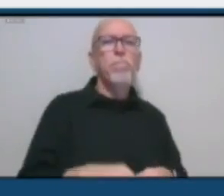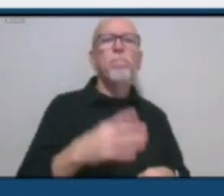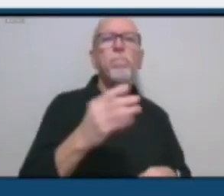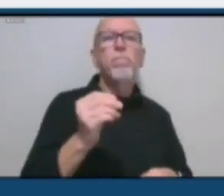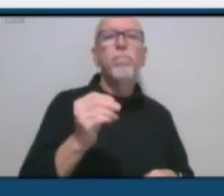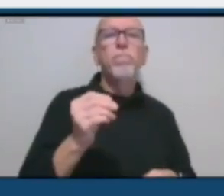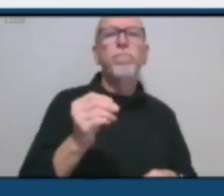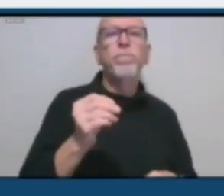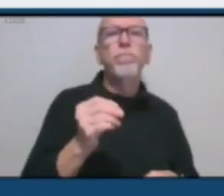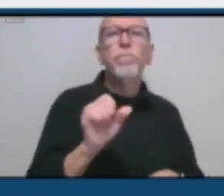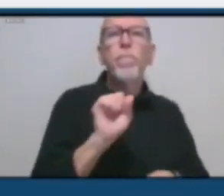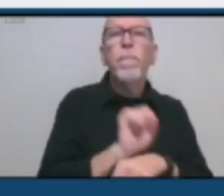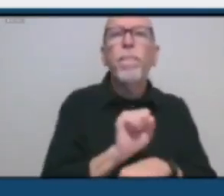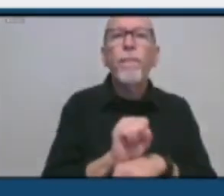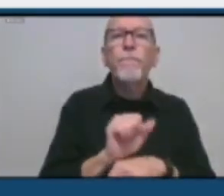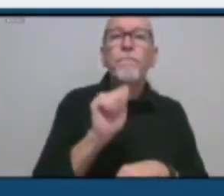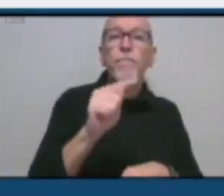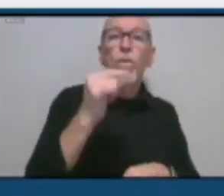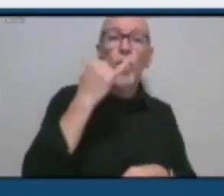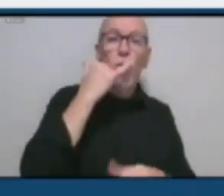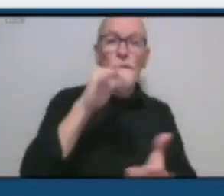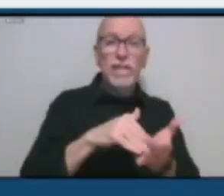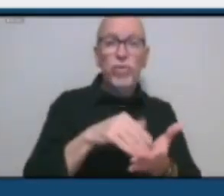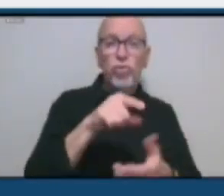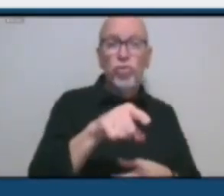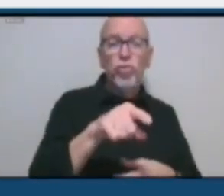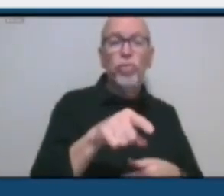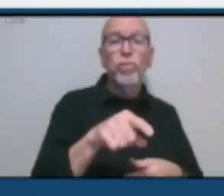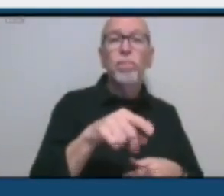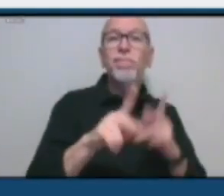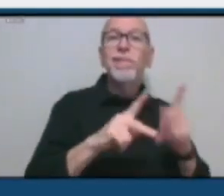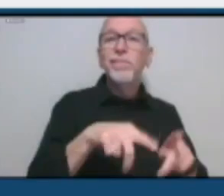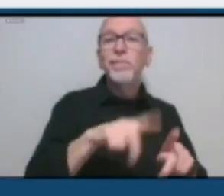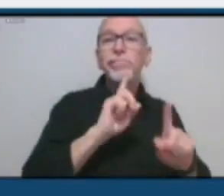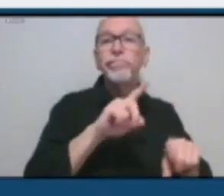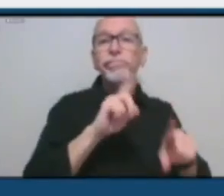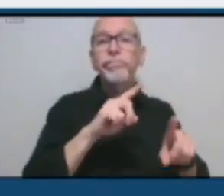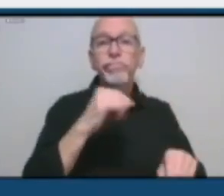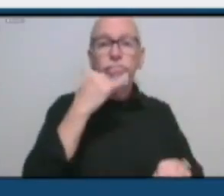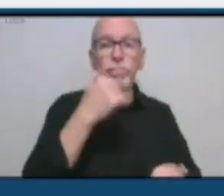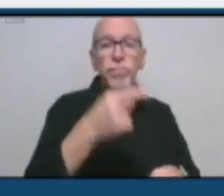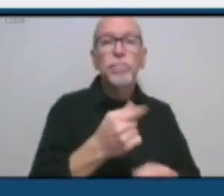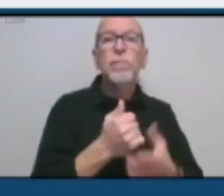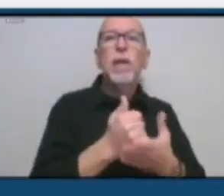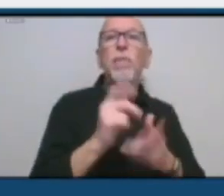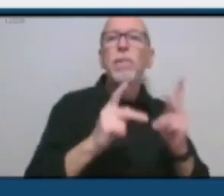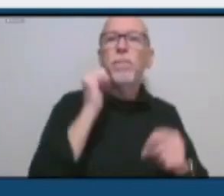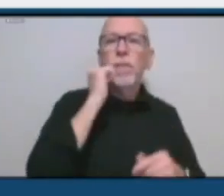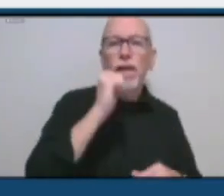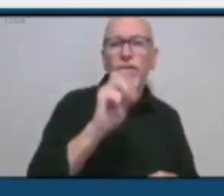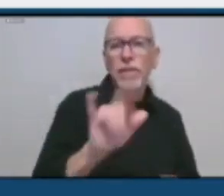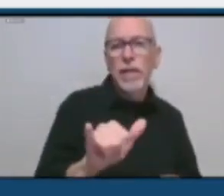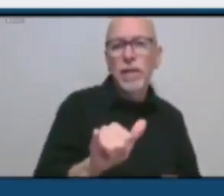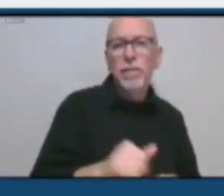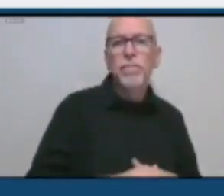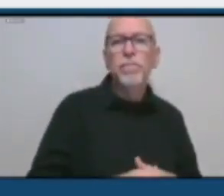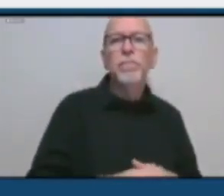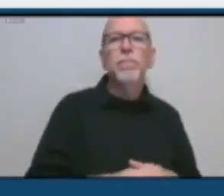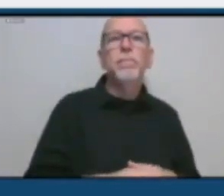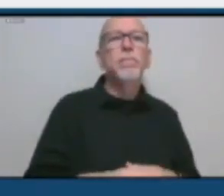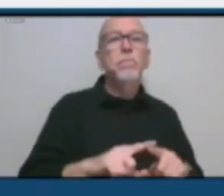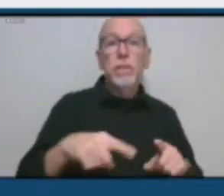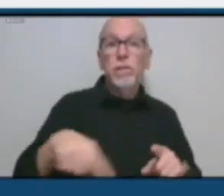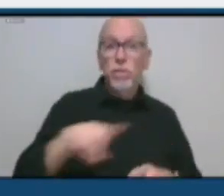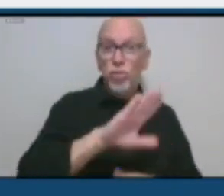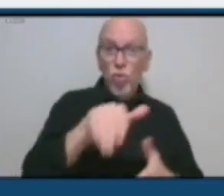And the work at the call center that the people are doing is helping folks every day. But they're not all